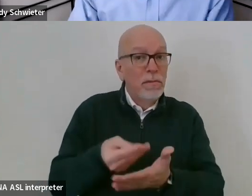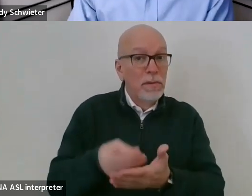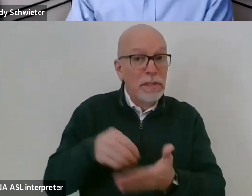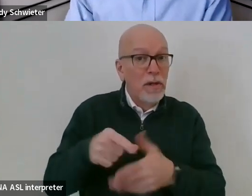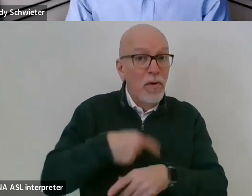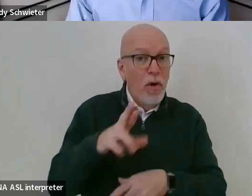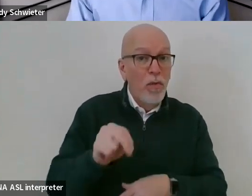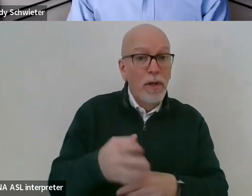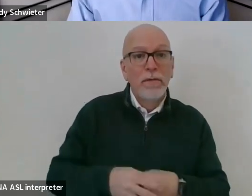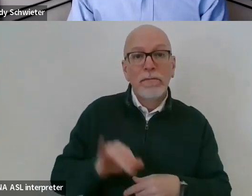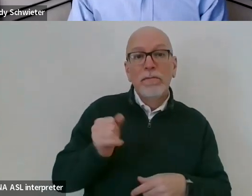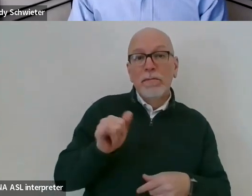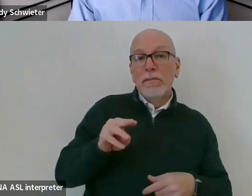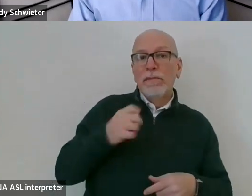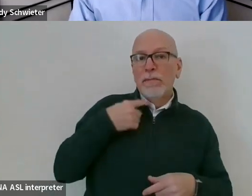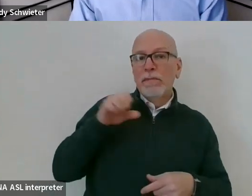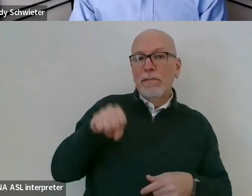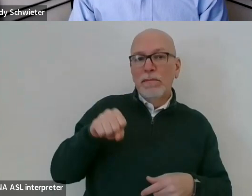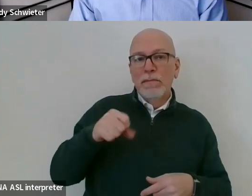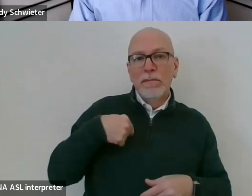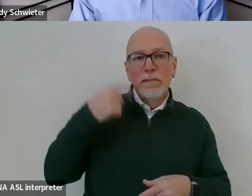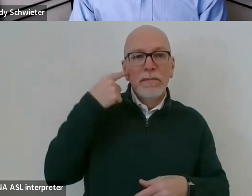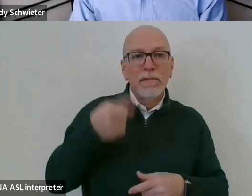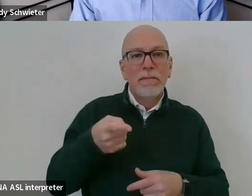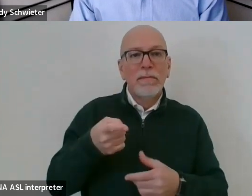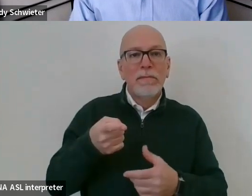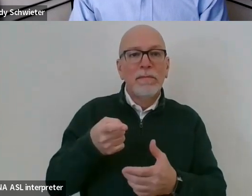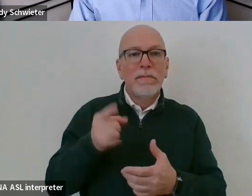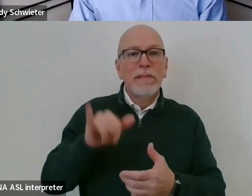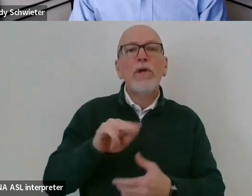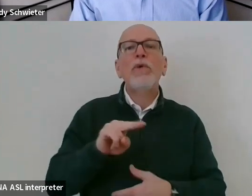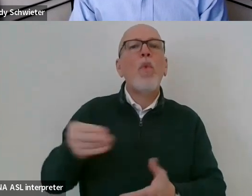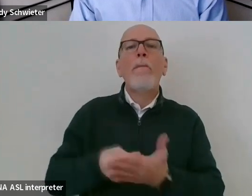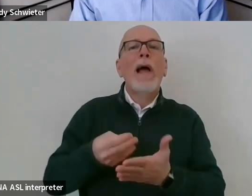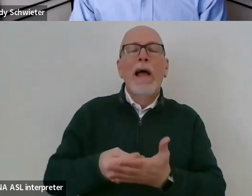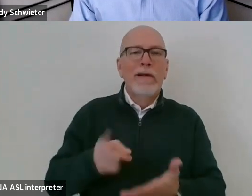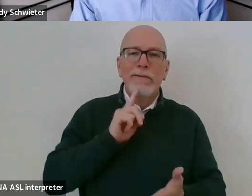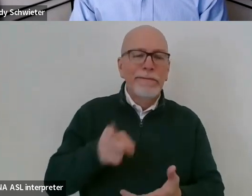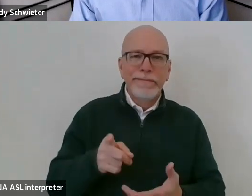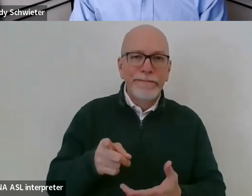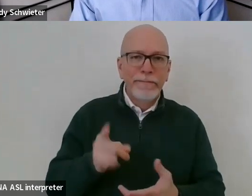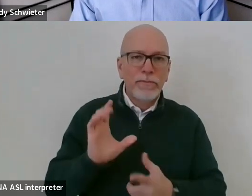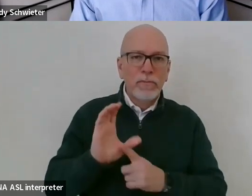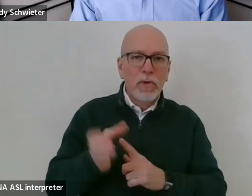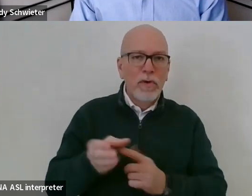Jaime? I think that the no money is a fallacy is really a cultural, a financial construct